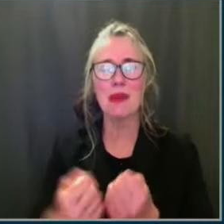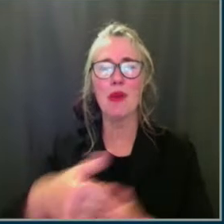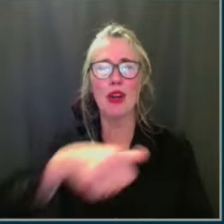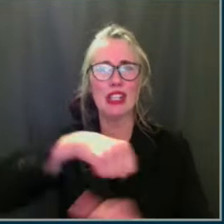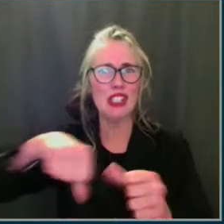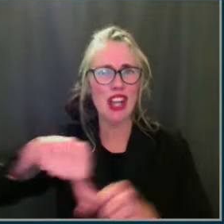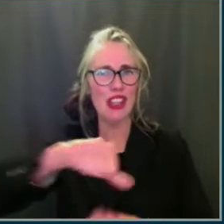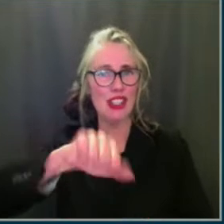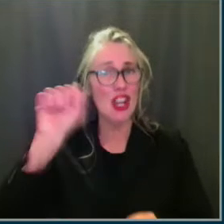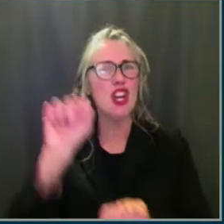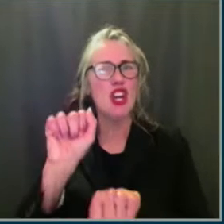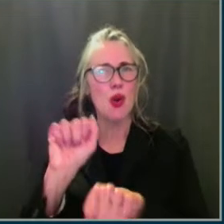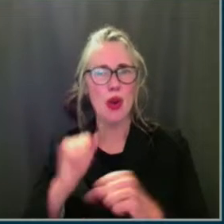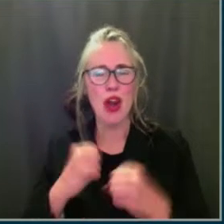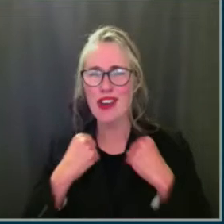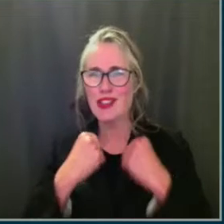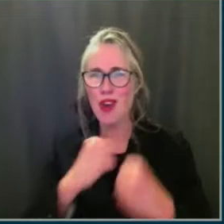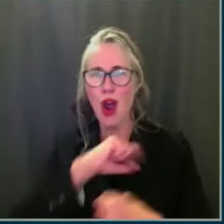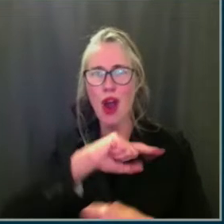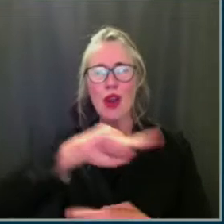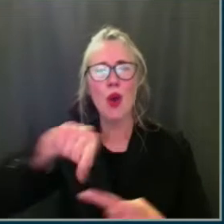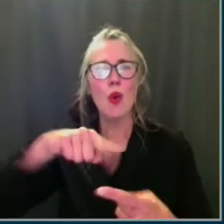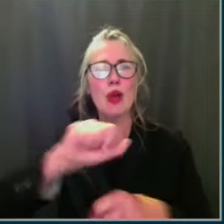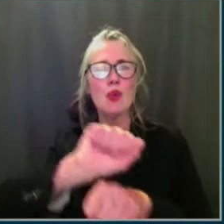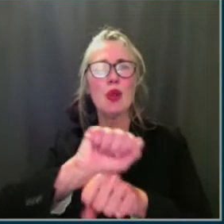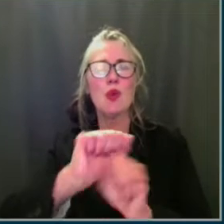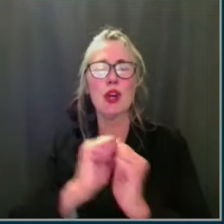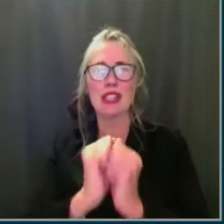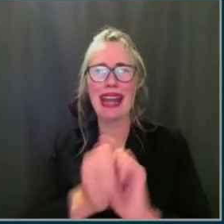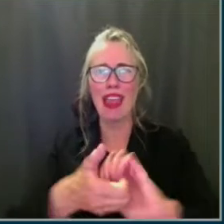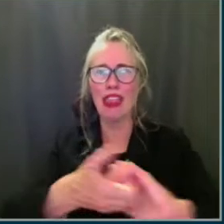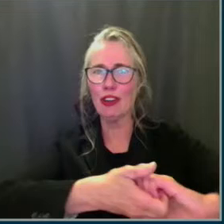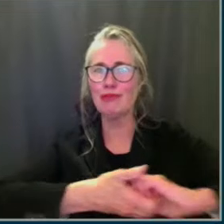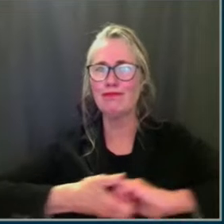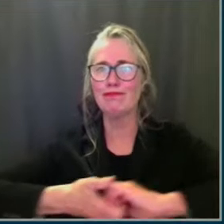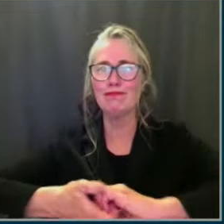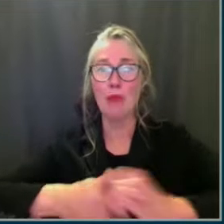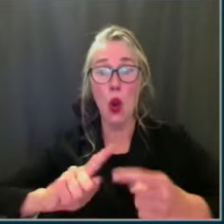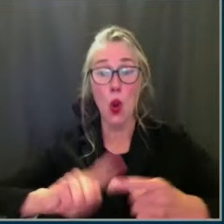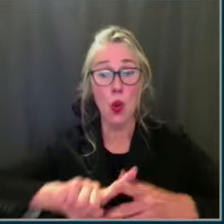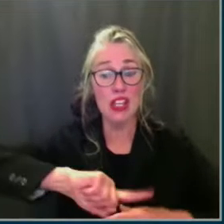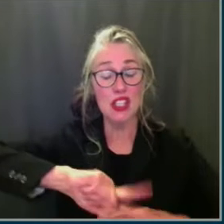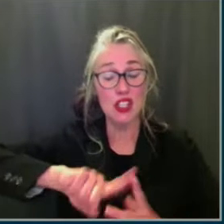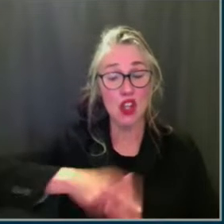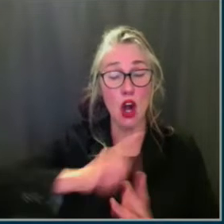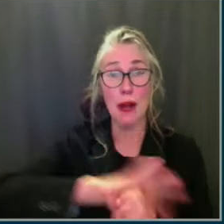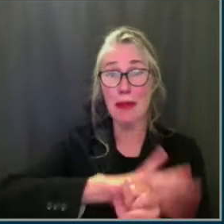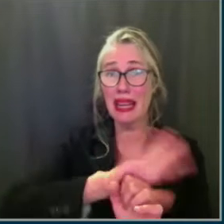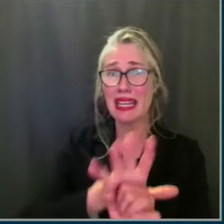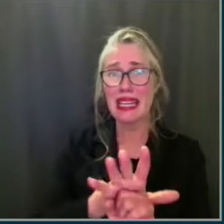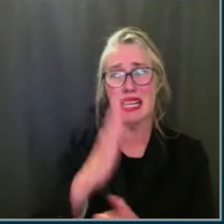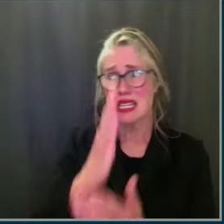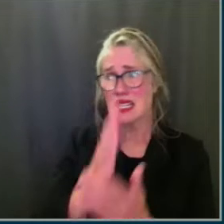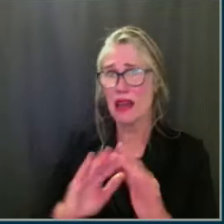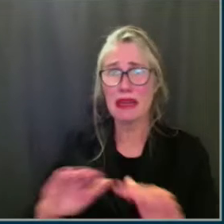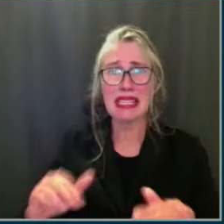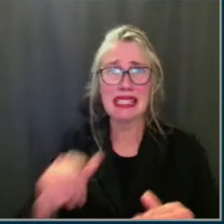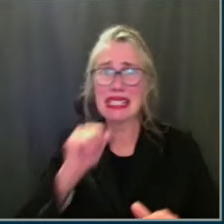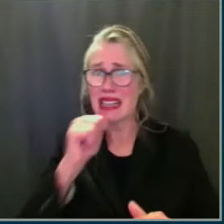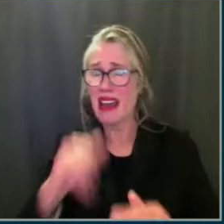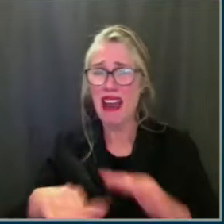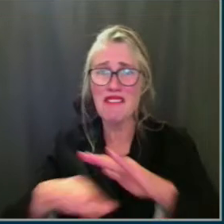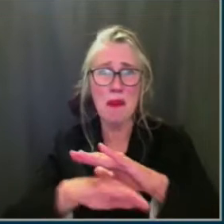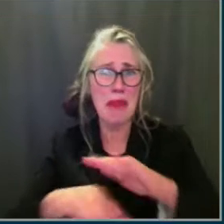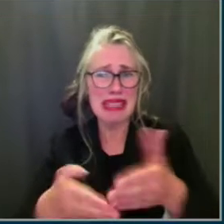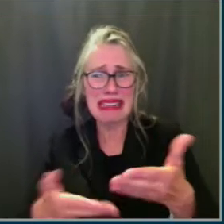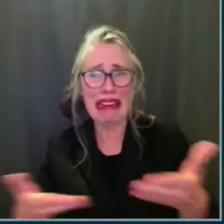work together. As the pandemic began, we moved to make sure that our kids who didn't have the most basic tools to get an education would